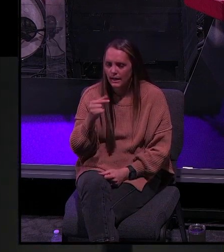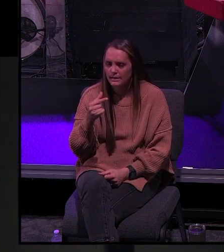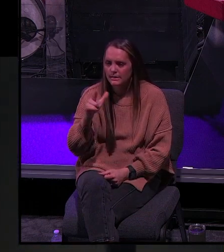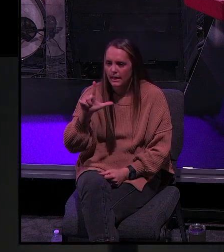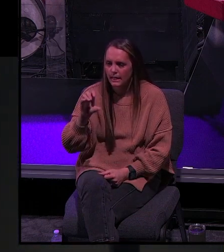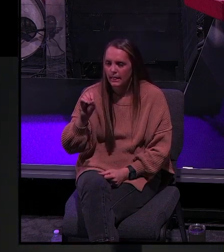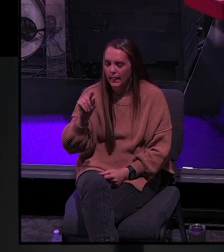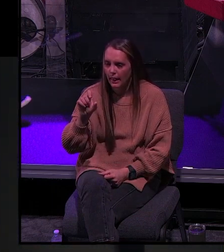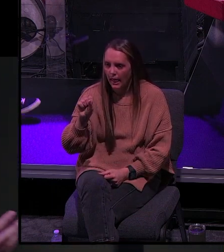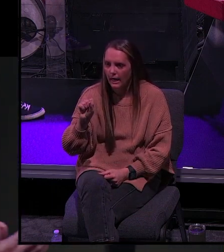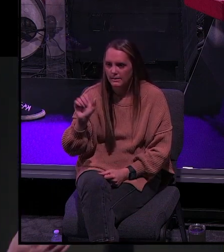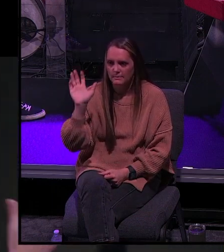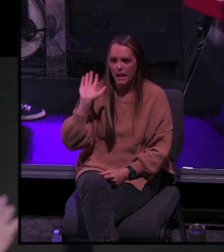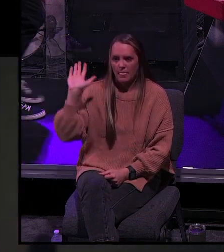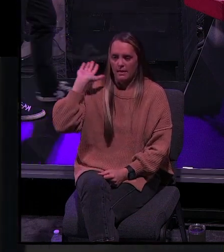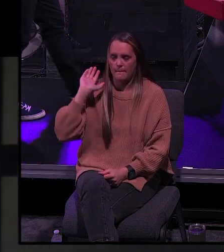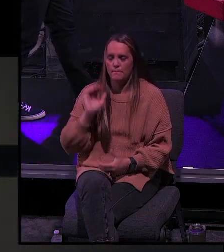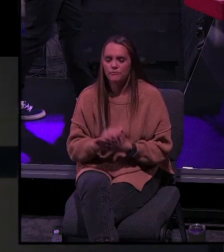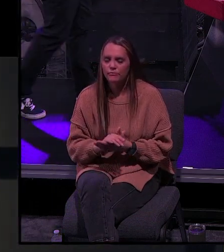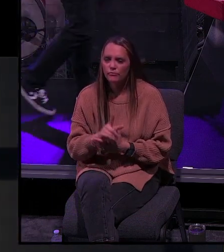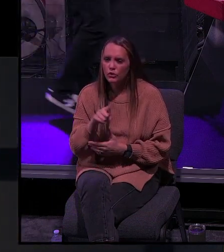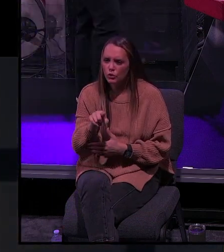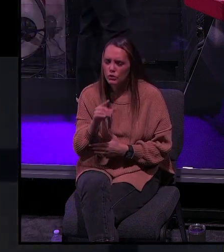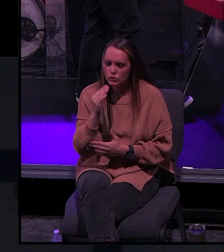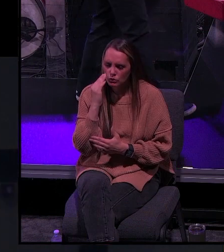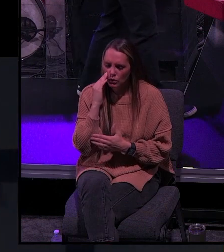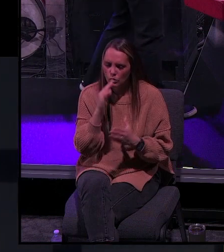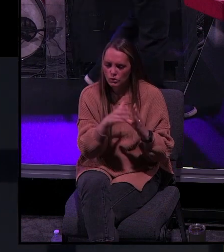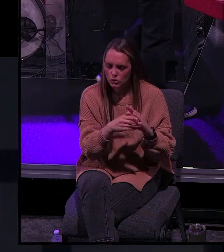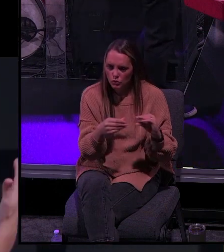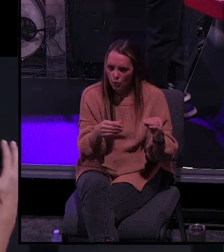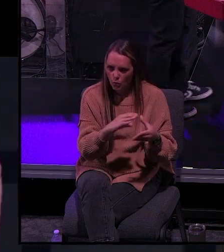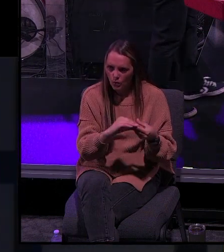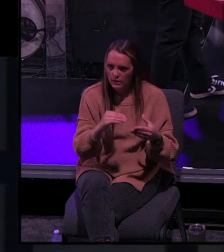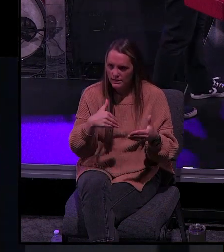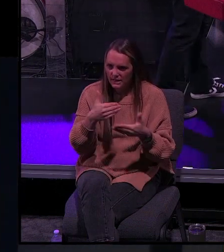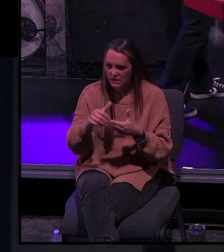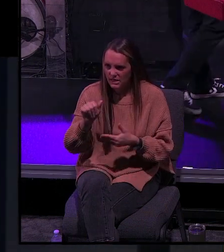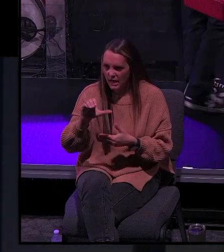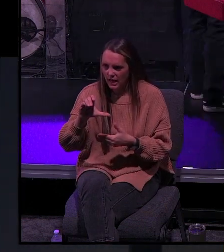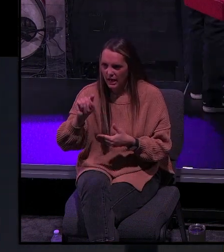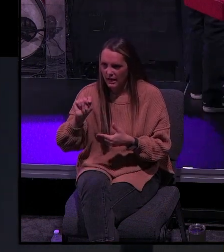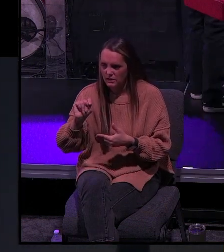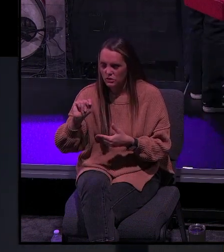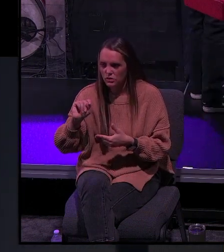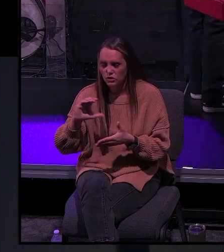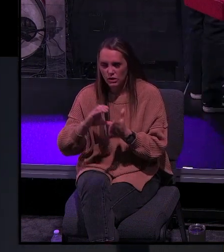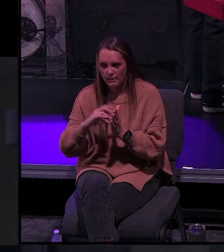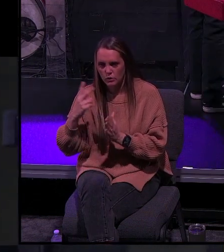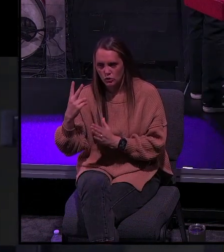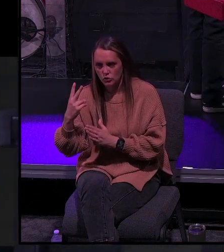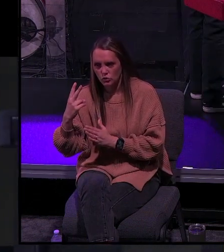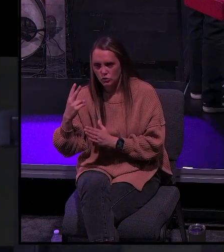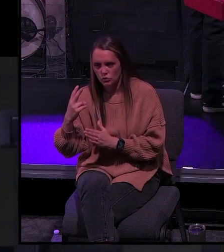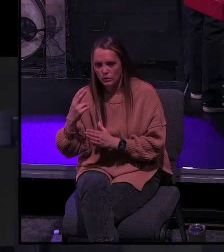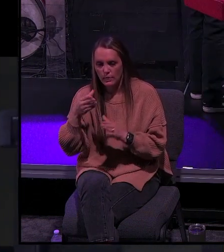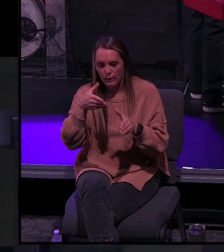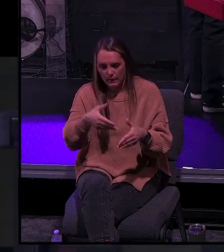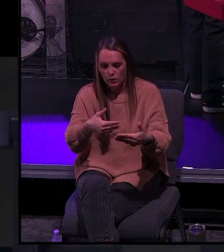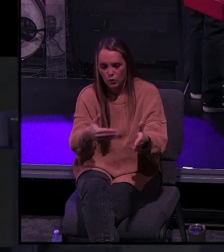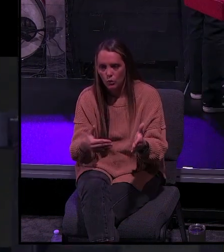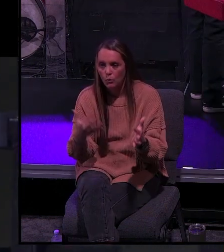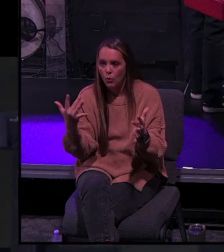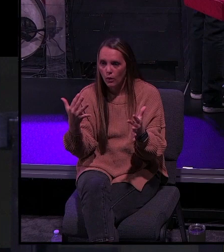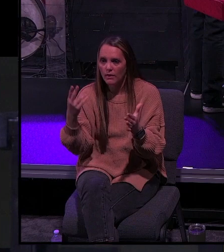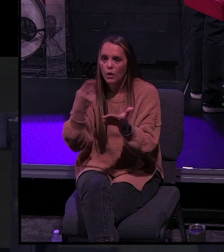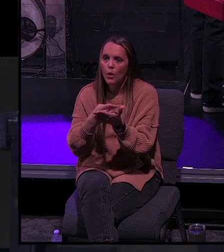And then, you know, many of you, you know the beautiful story in Acts chapter 2 is the moment they're in the upper room and the Holy Spirit arrives on the day of Pentecost. And